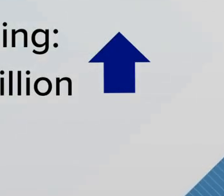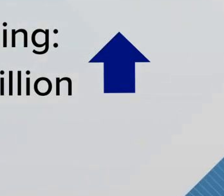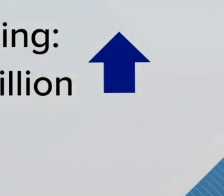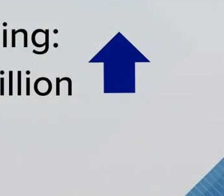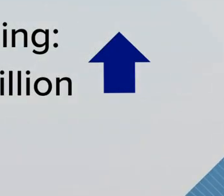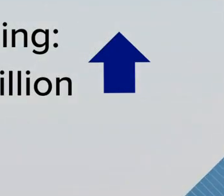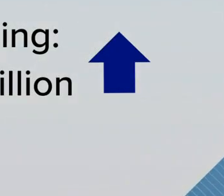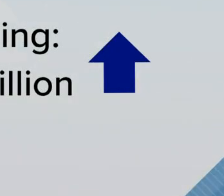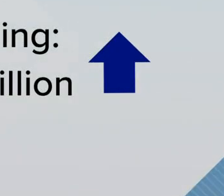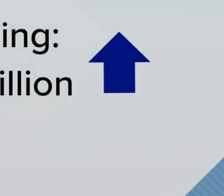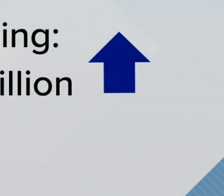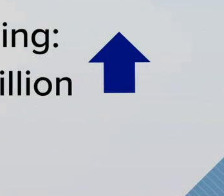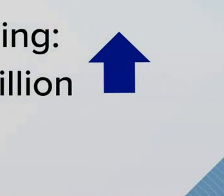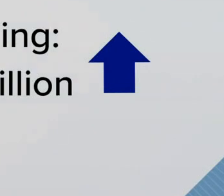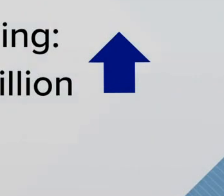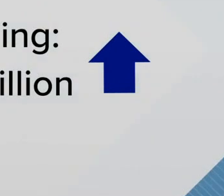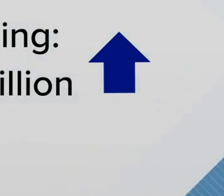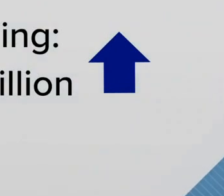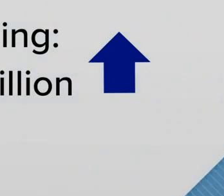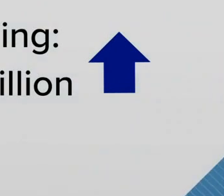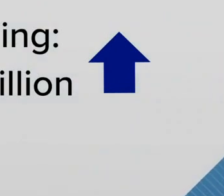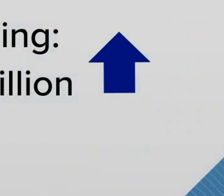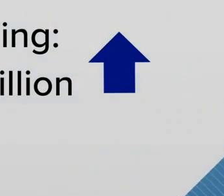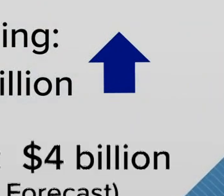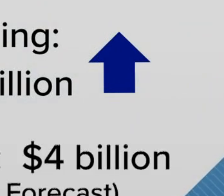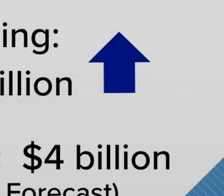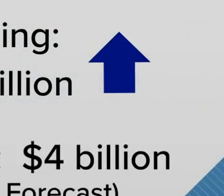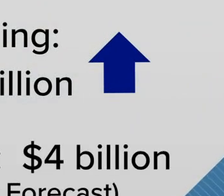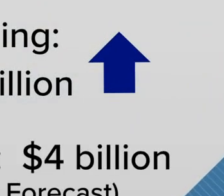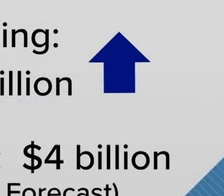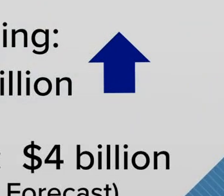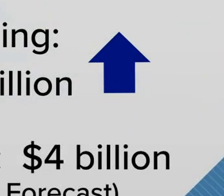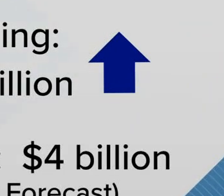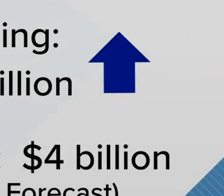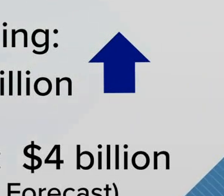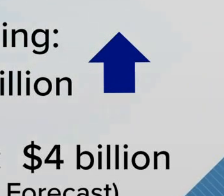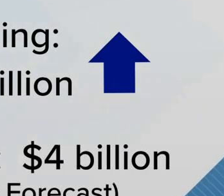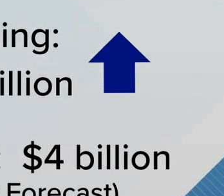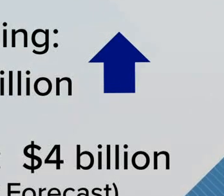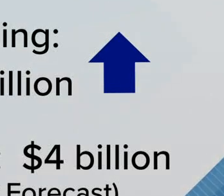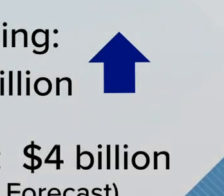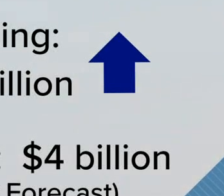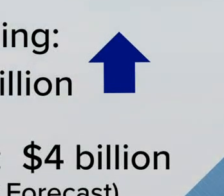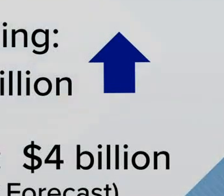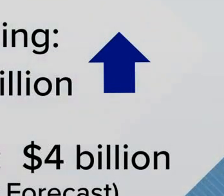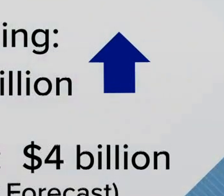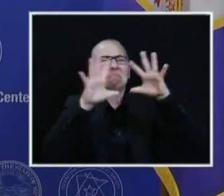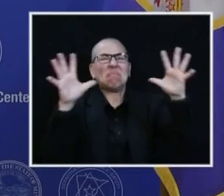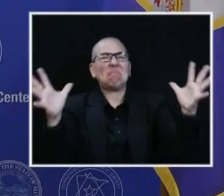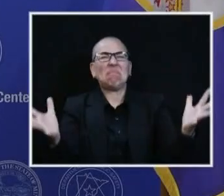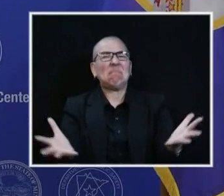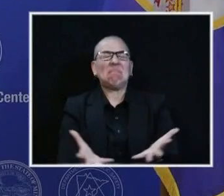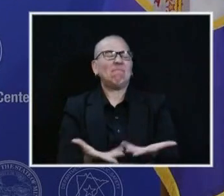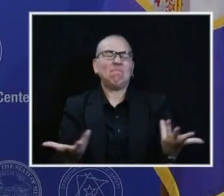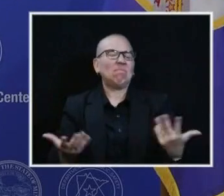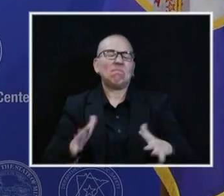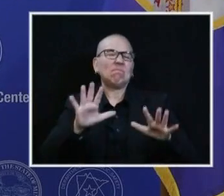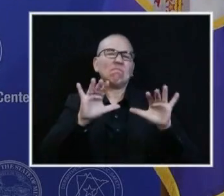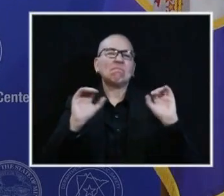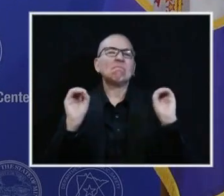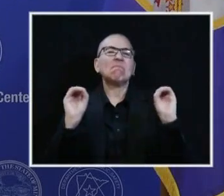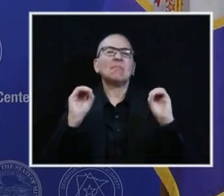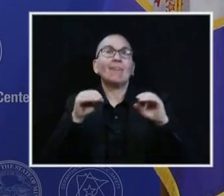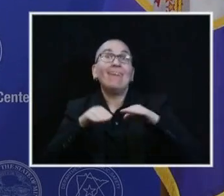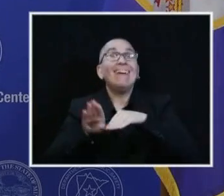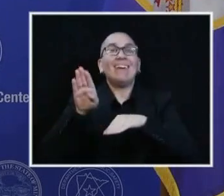same time that state spending is rising $391 million for a net change of $4 billion since February. A deep plunge